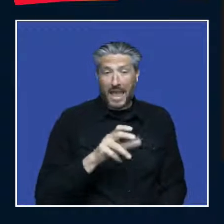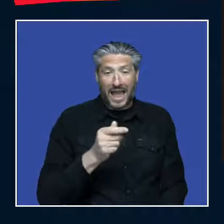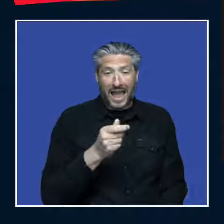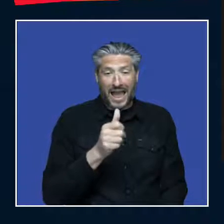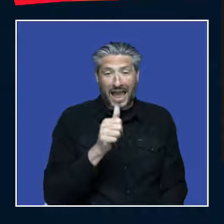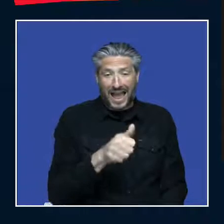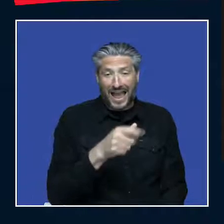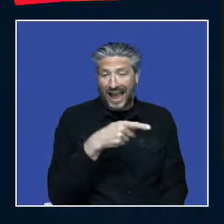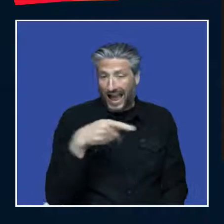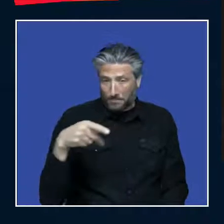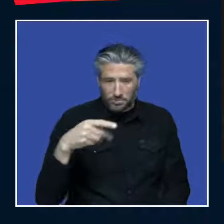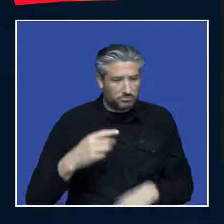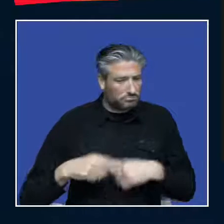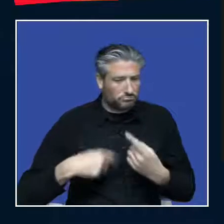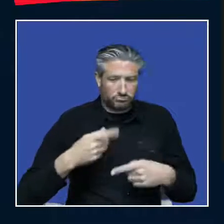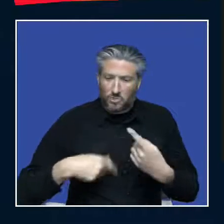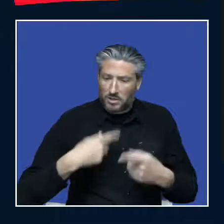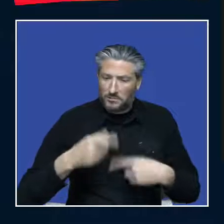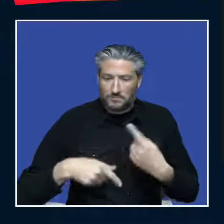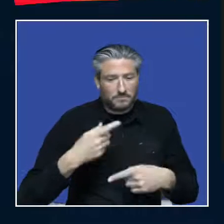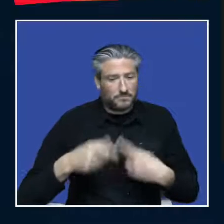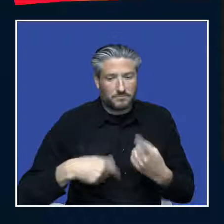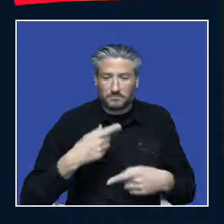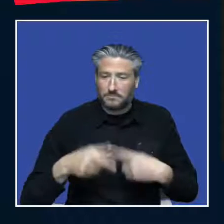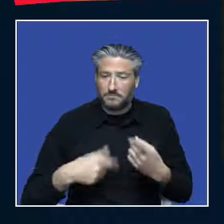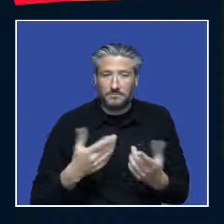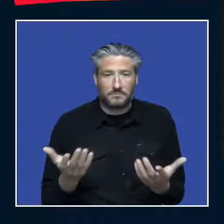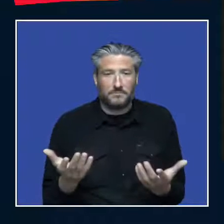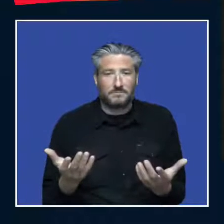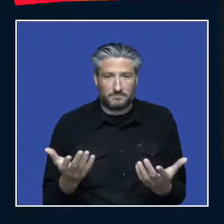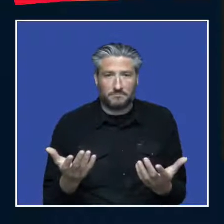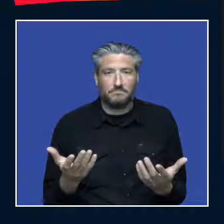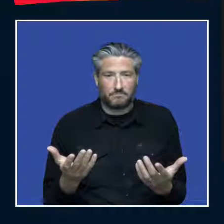have everything. I can also put